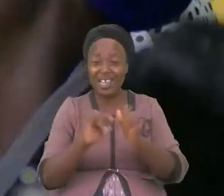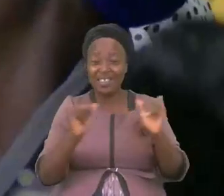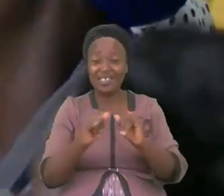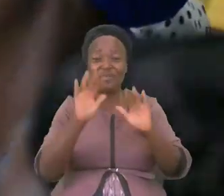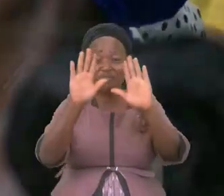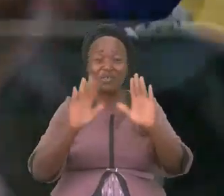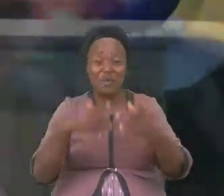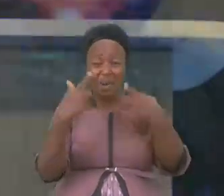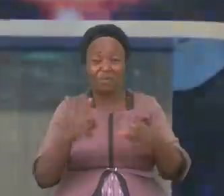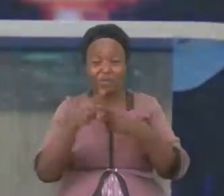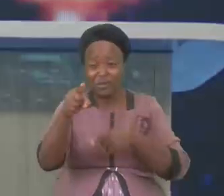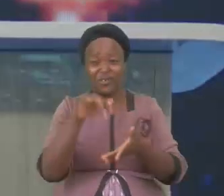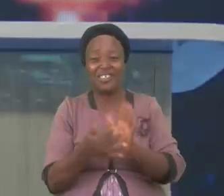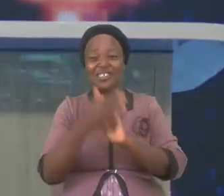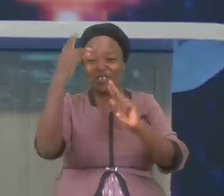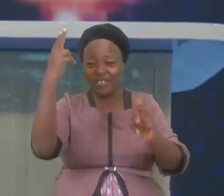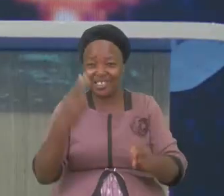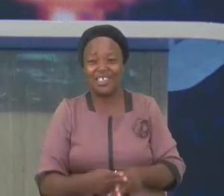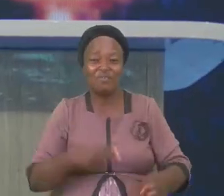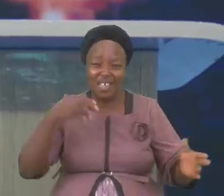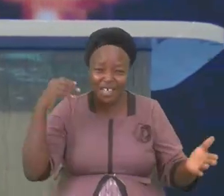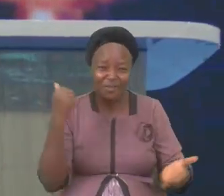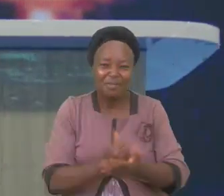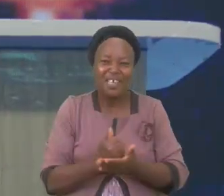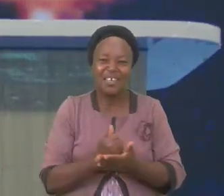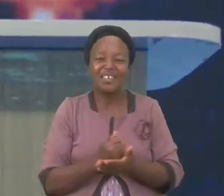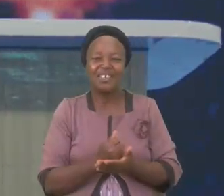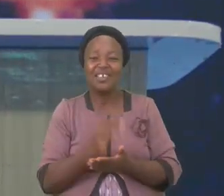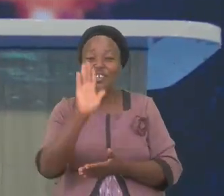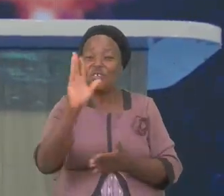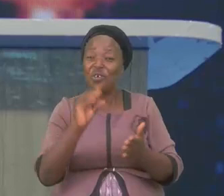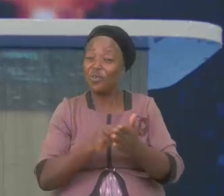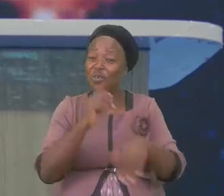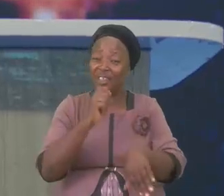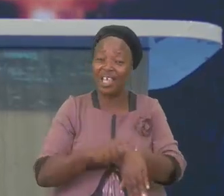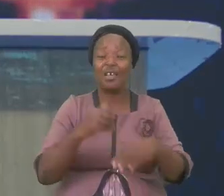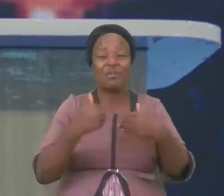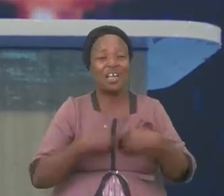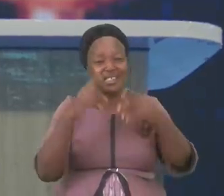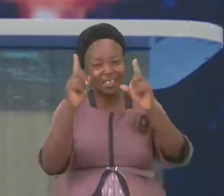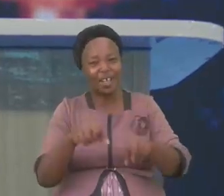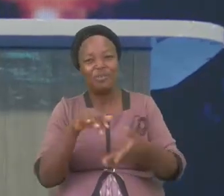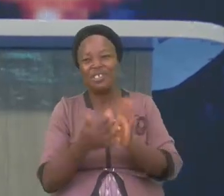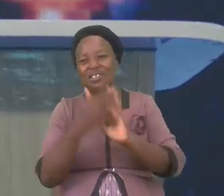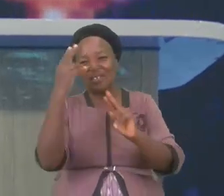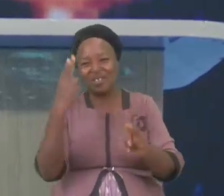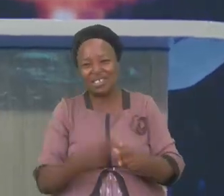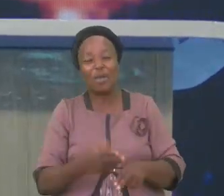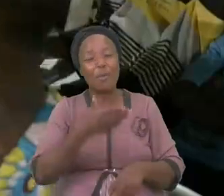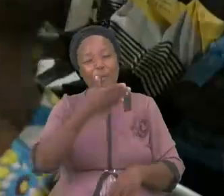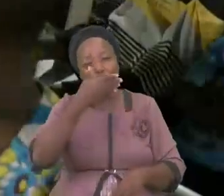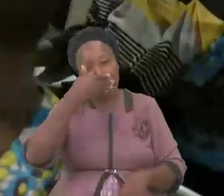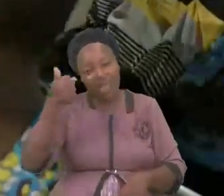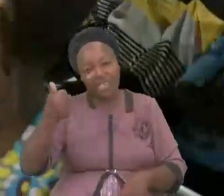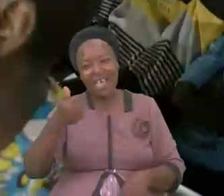Your own time has come. Better, better, better life in